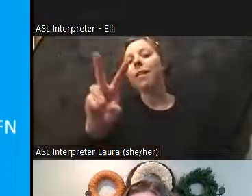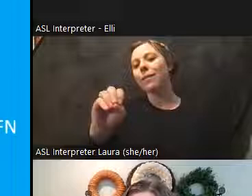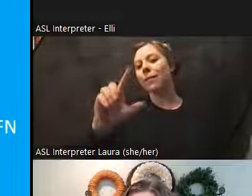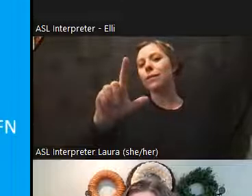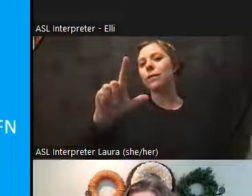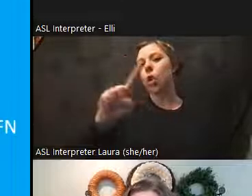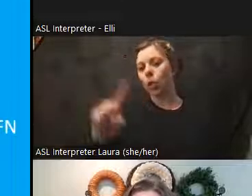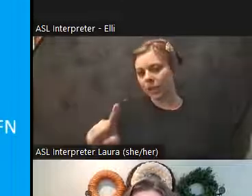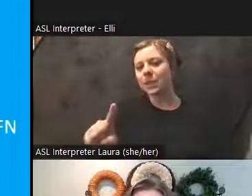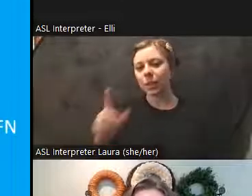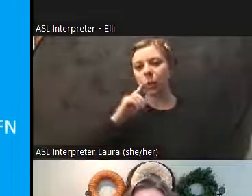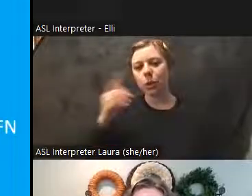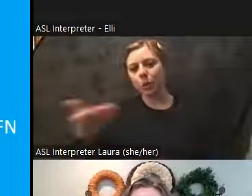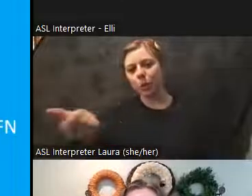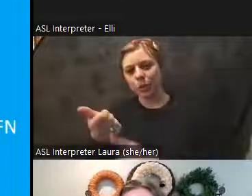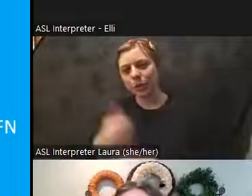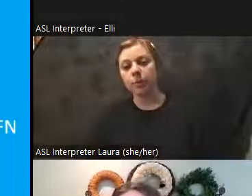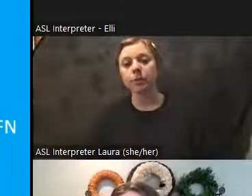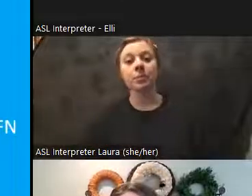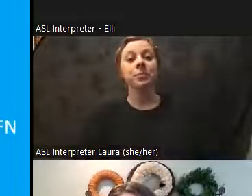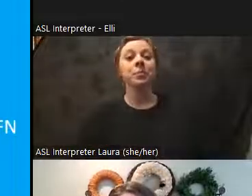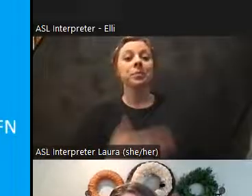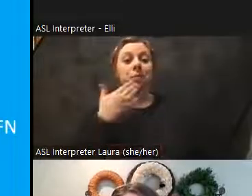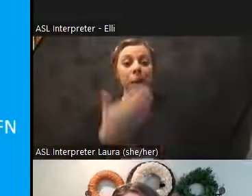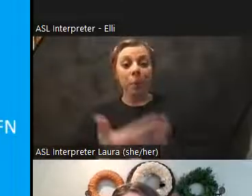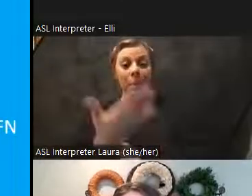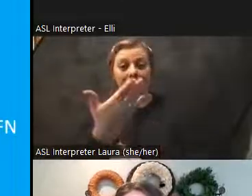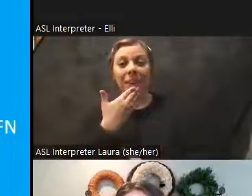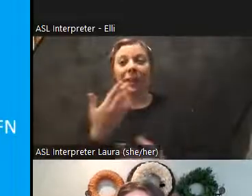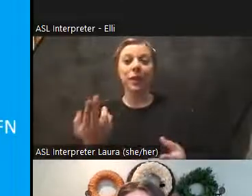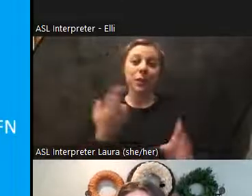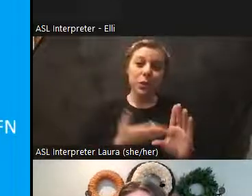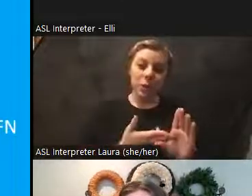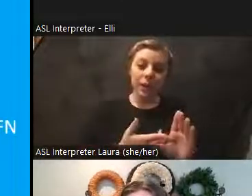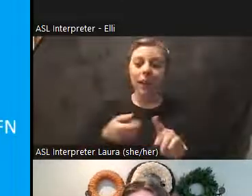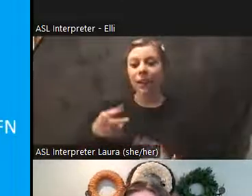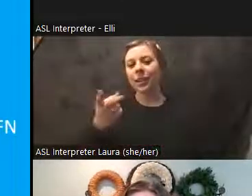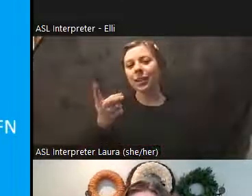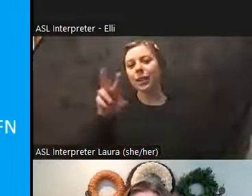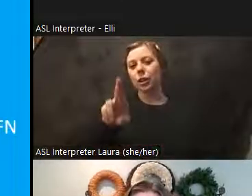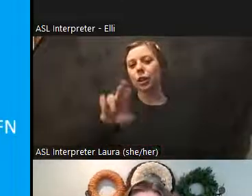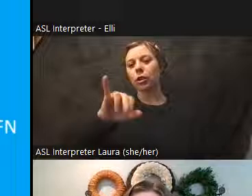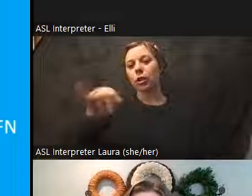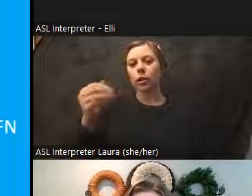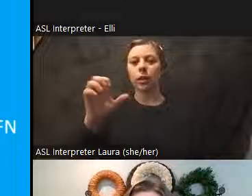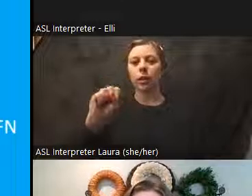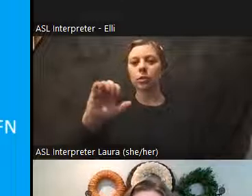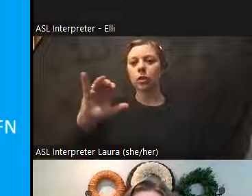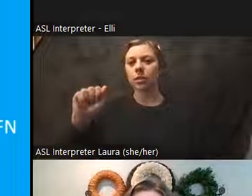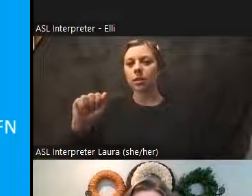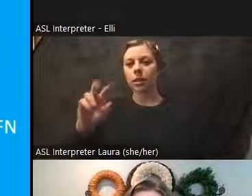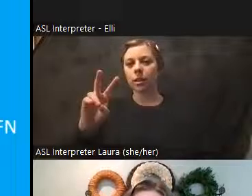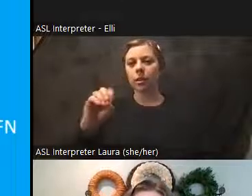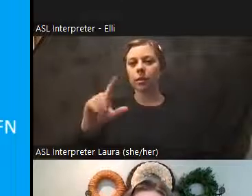Thank you. Good morning, everyone. Thanks for joining us. My name is Dr. Jessica Volz. I am a